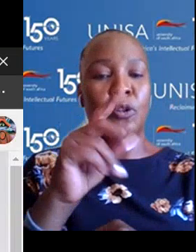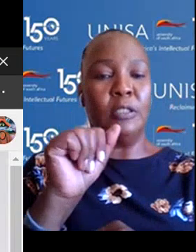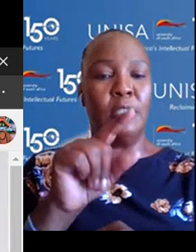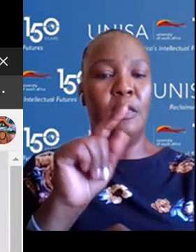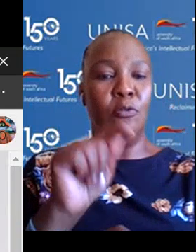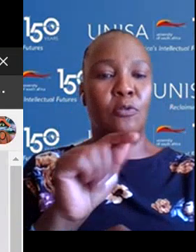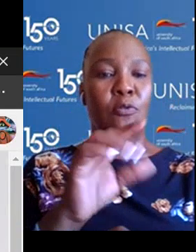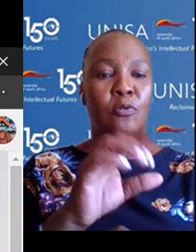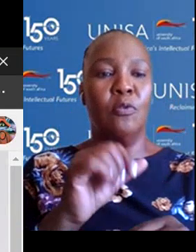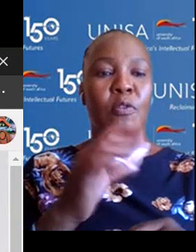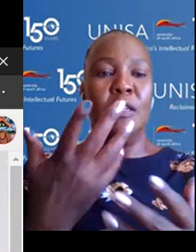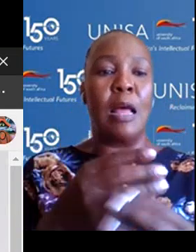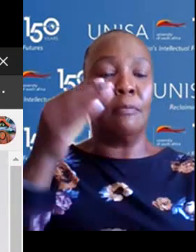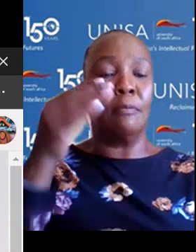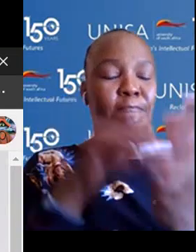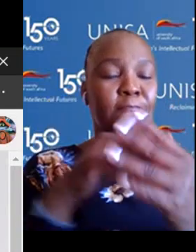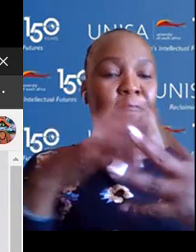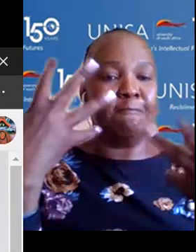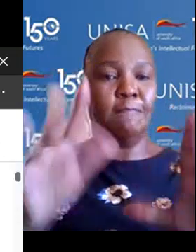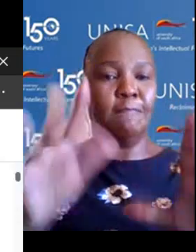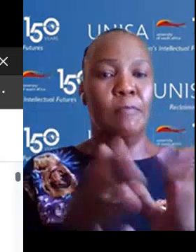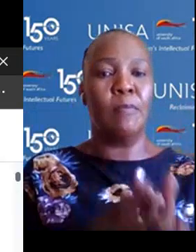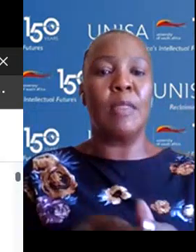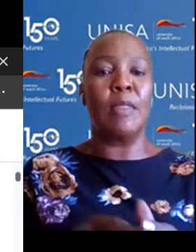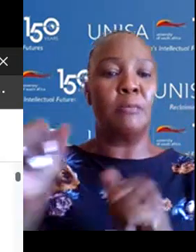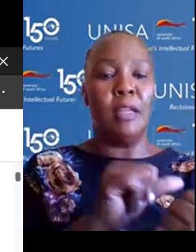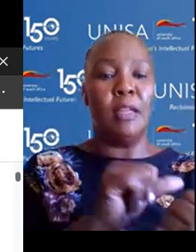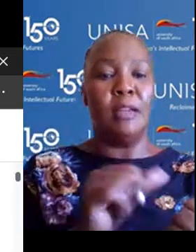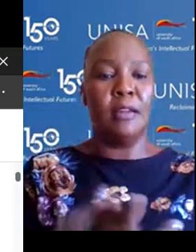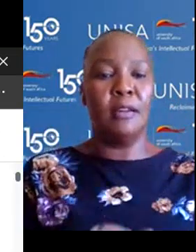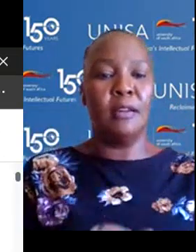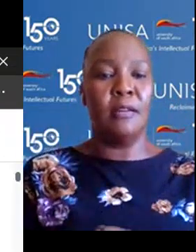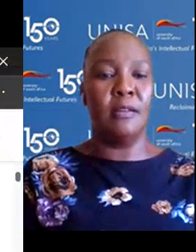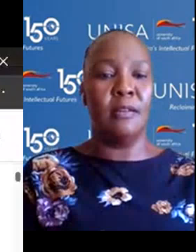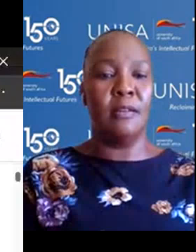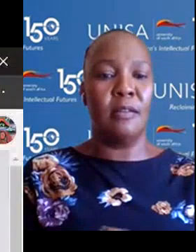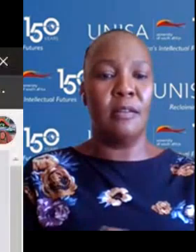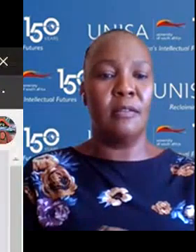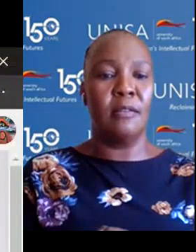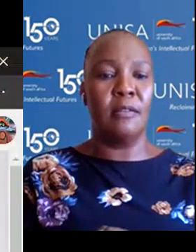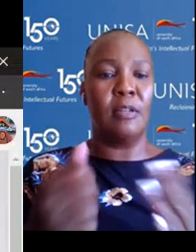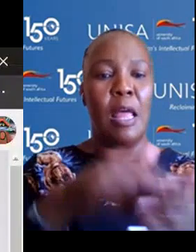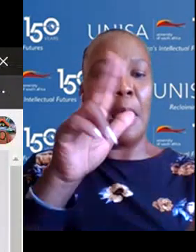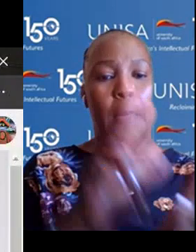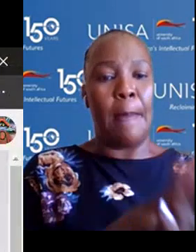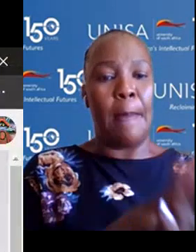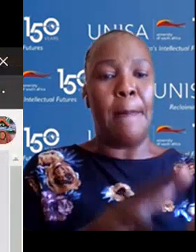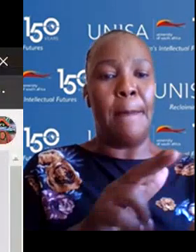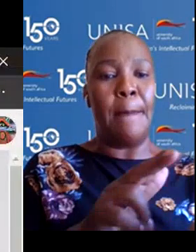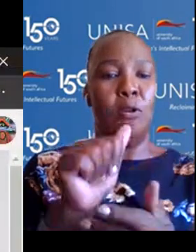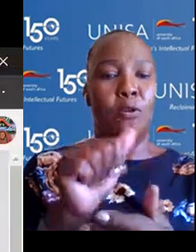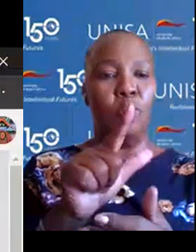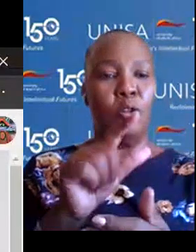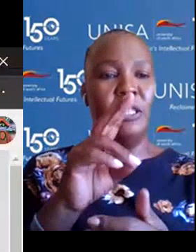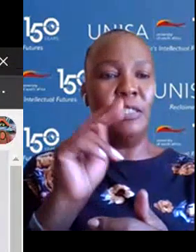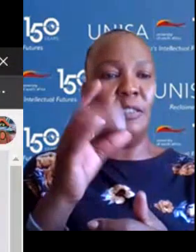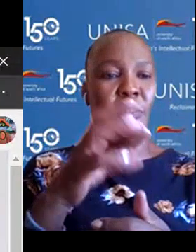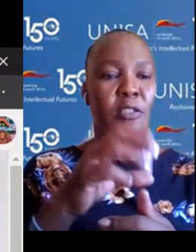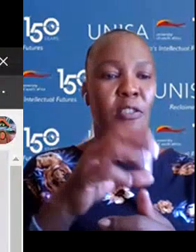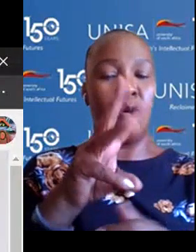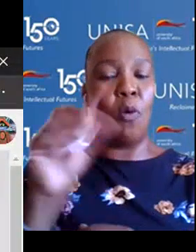I'm ready there. There I am. Let's go back. App Launcher. Where's my App Launcher? The Waffle. There's Mr.